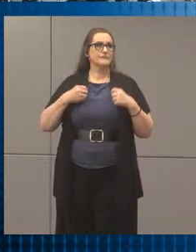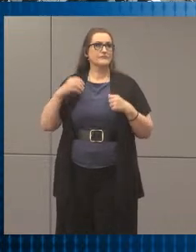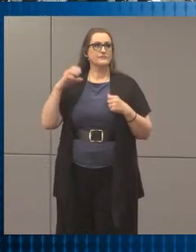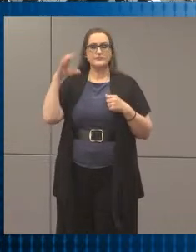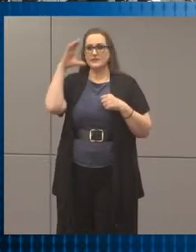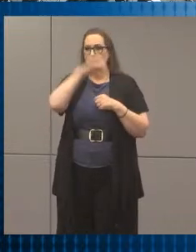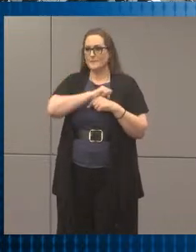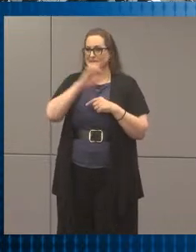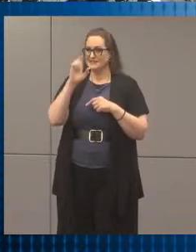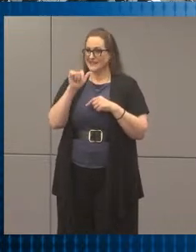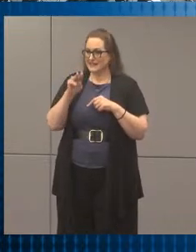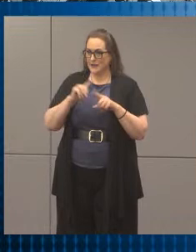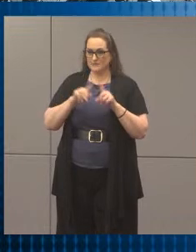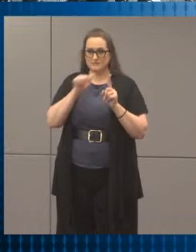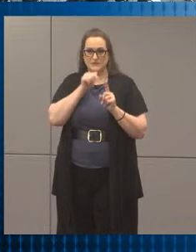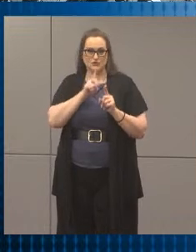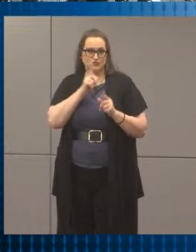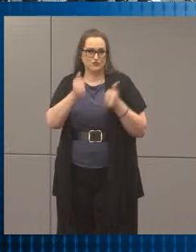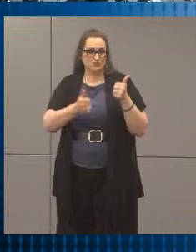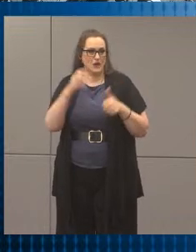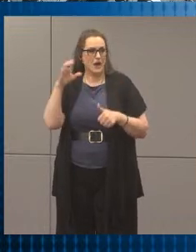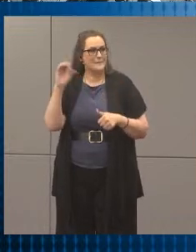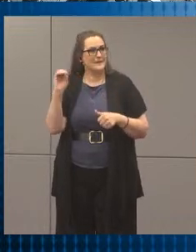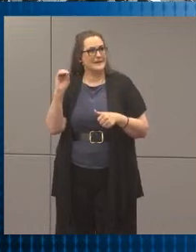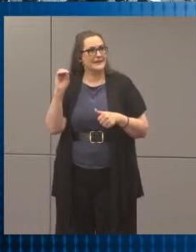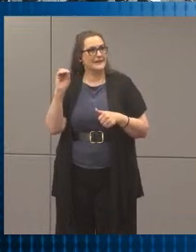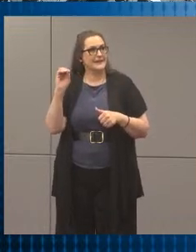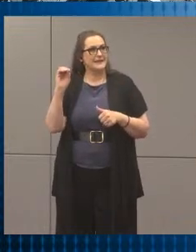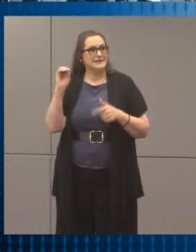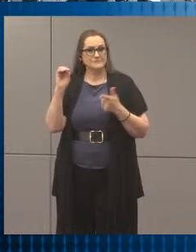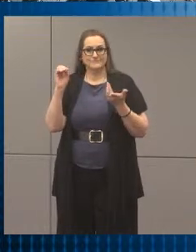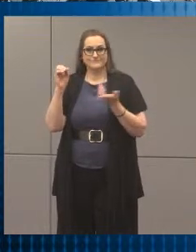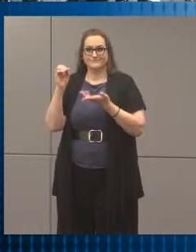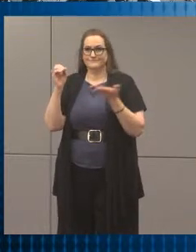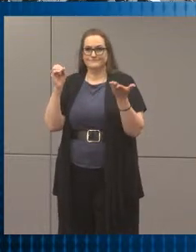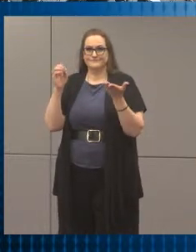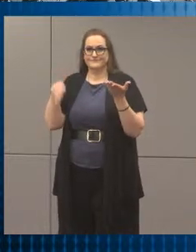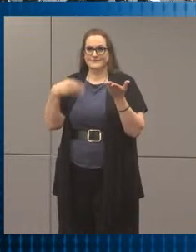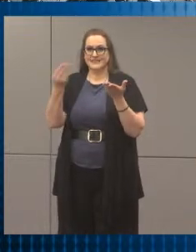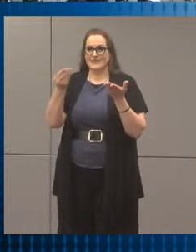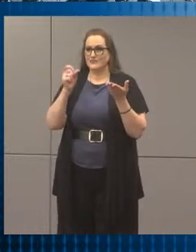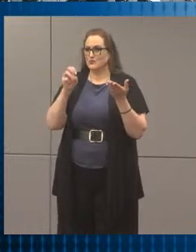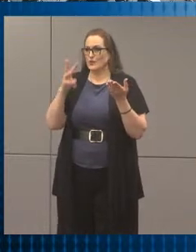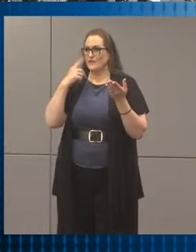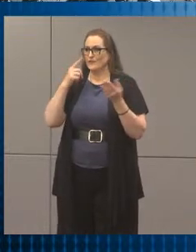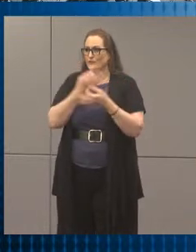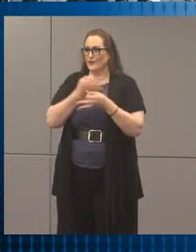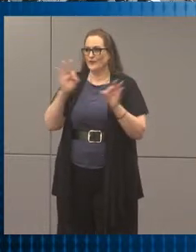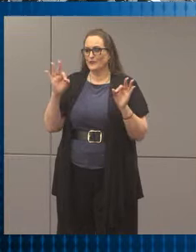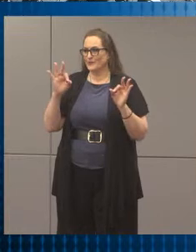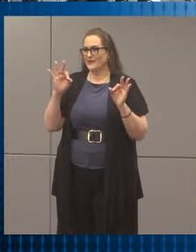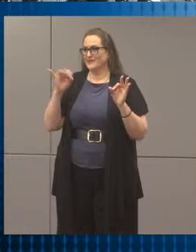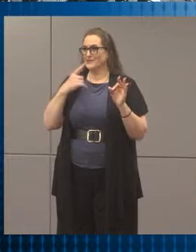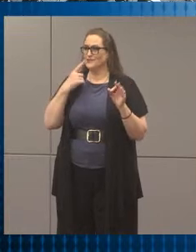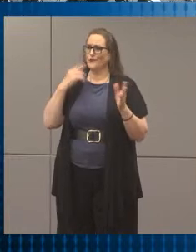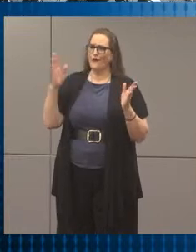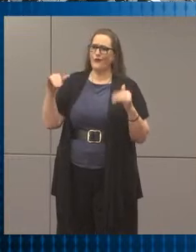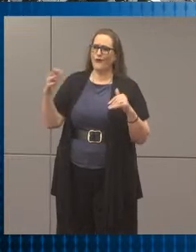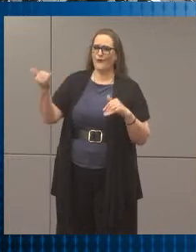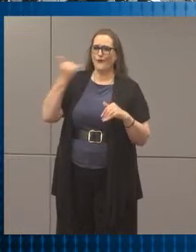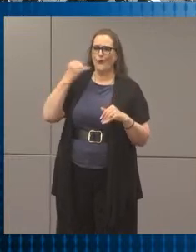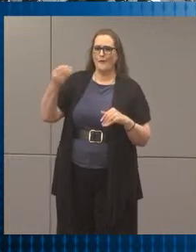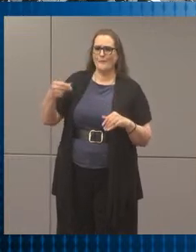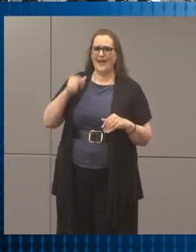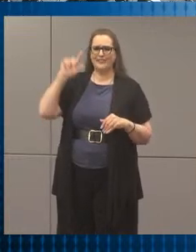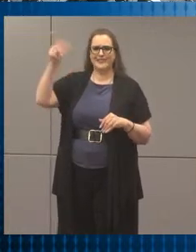claim, although I'm not sure what company out there today gives you software for free and then says, hey, why don't you give us a call to pay for